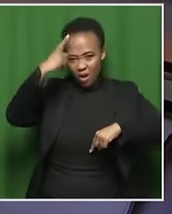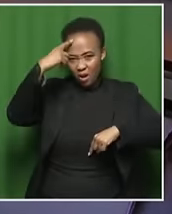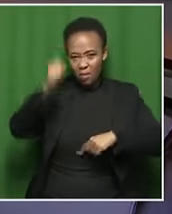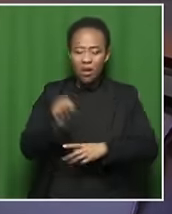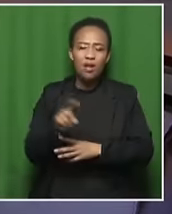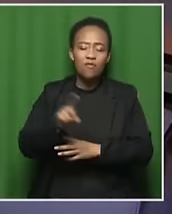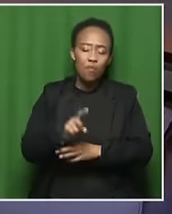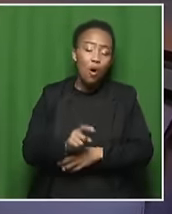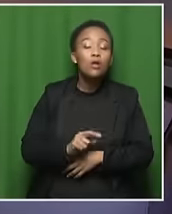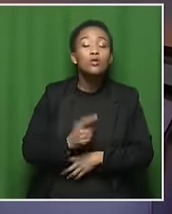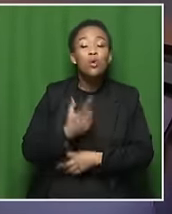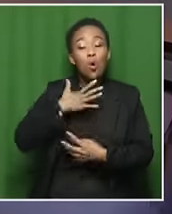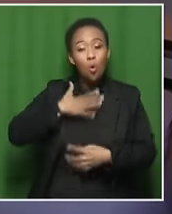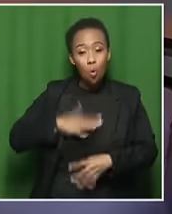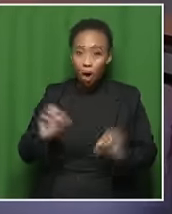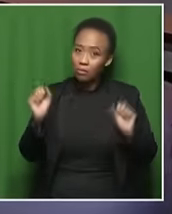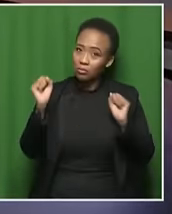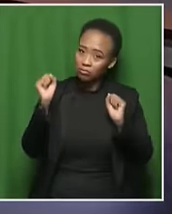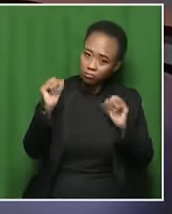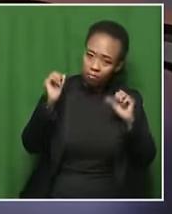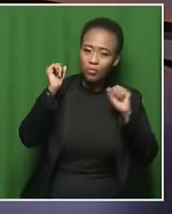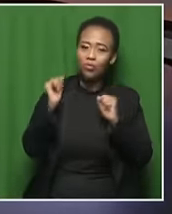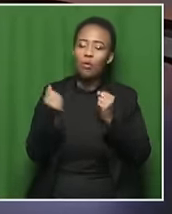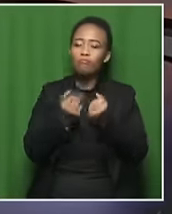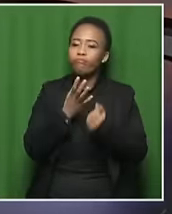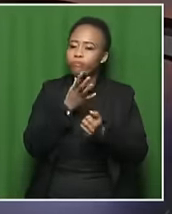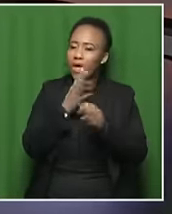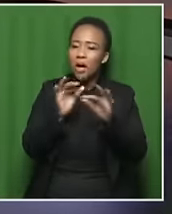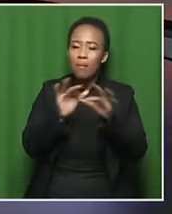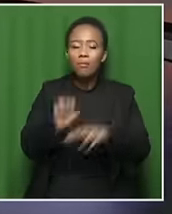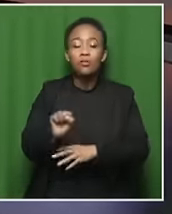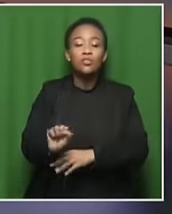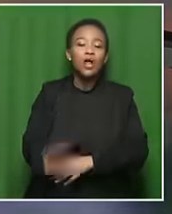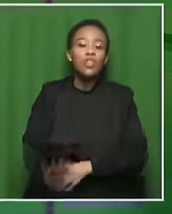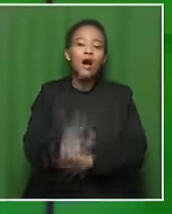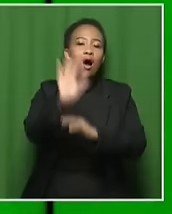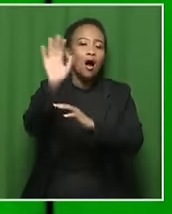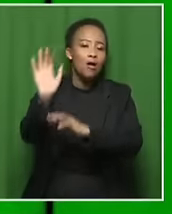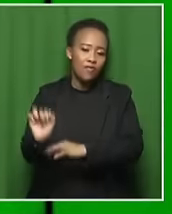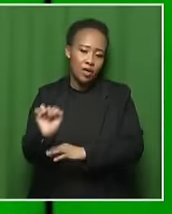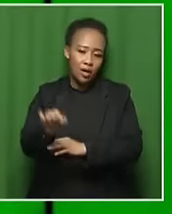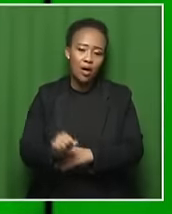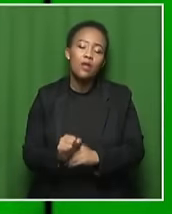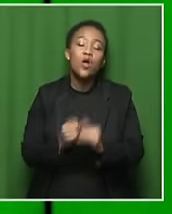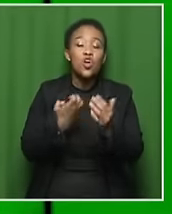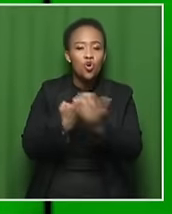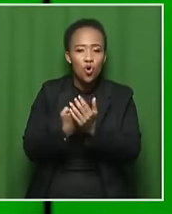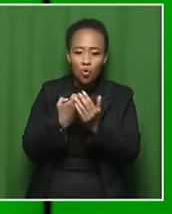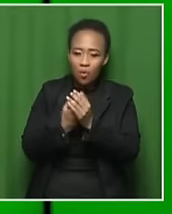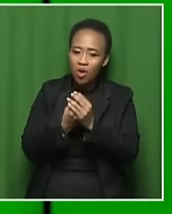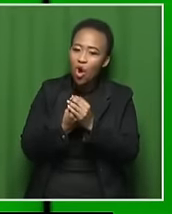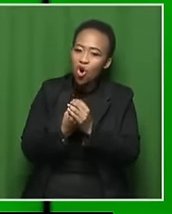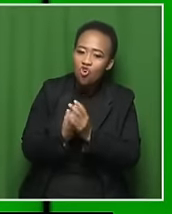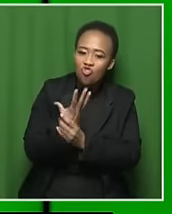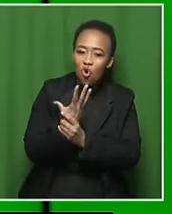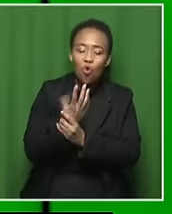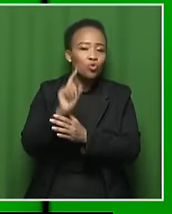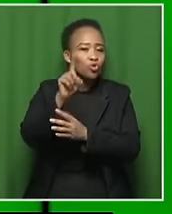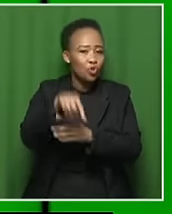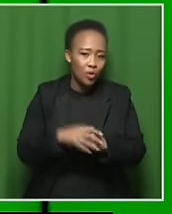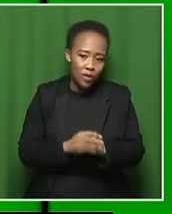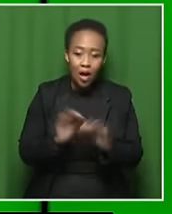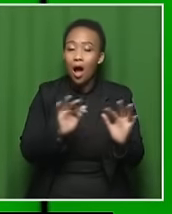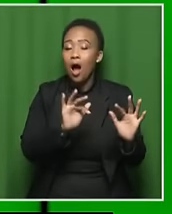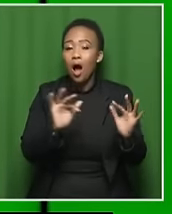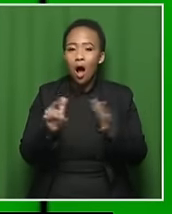that speaks to the majority of South Africans. And that offer is predicated upon growing our economy and creating jobs through massive investment